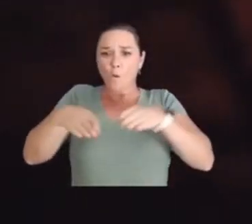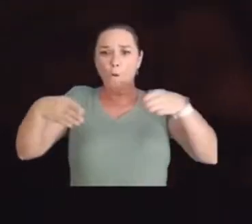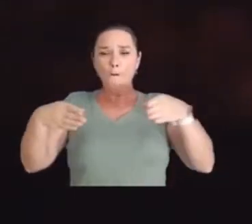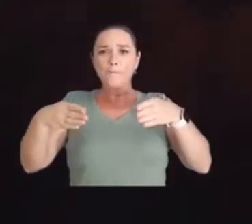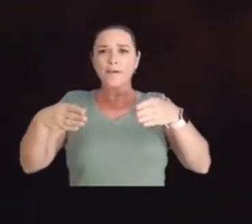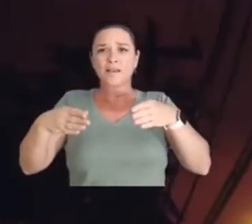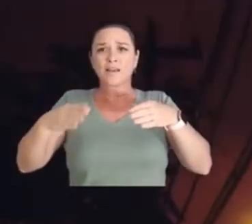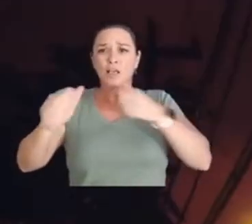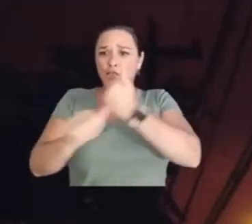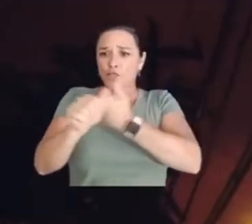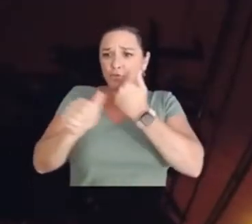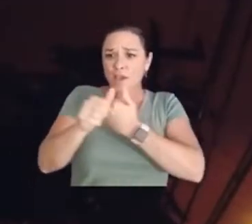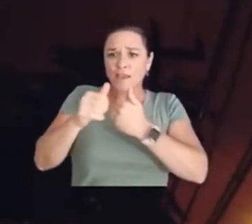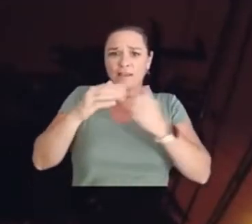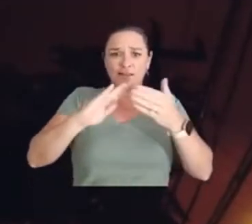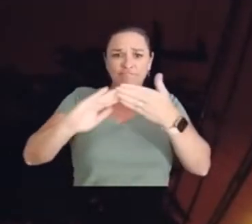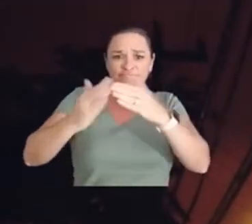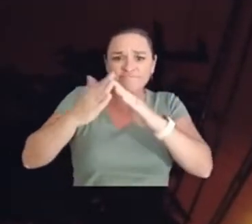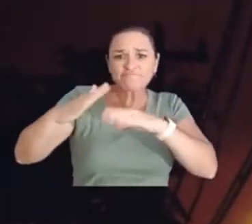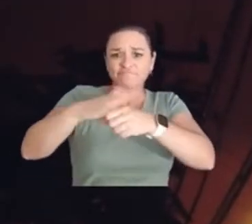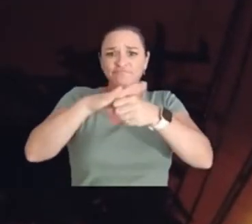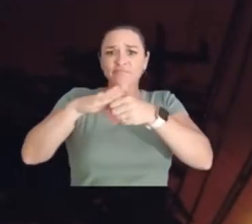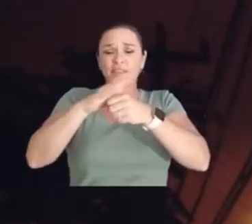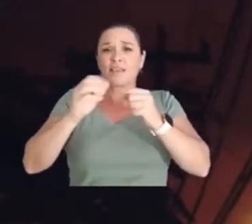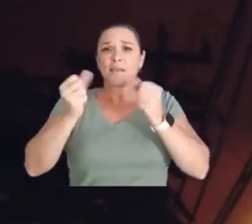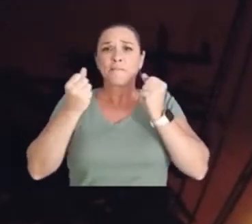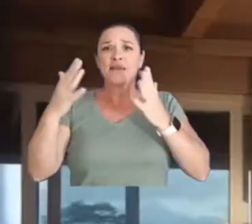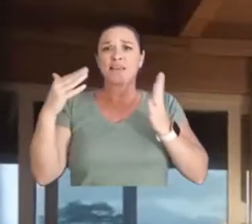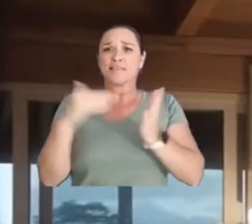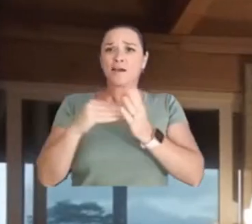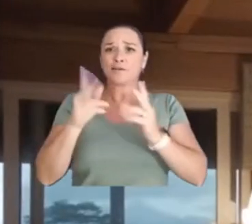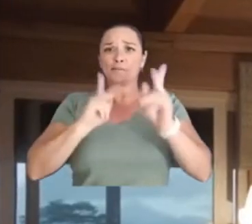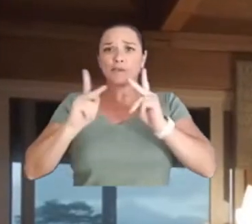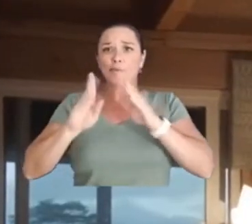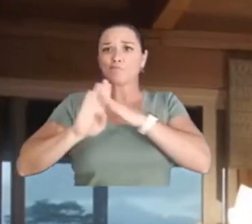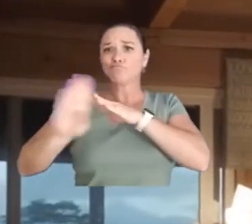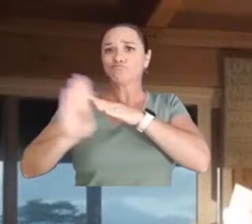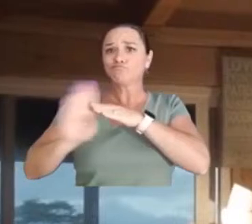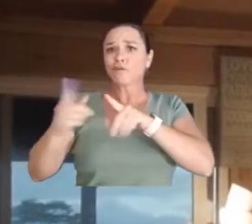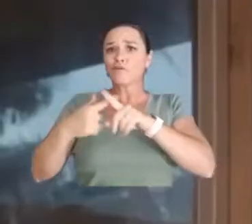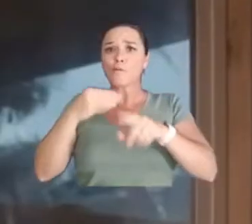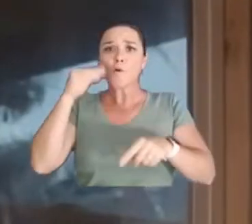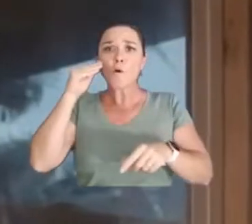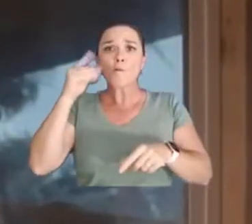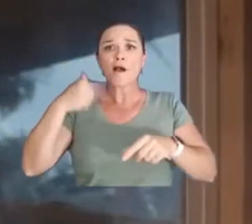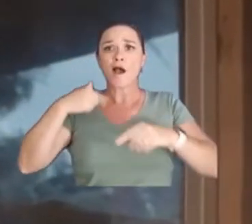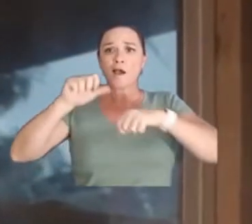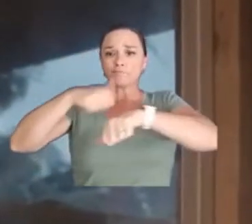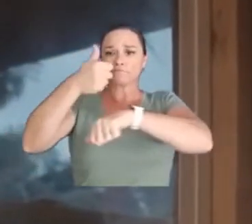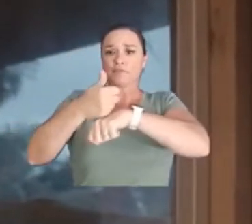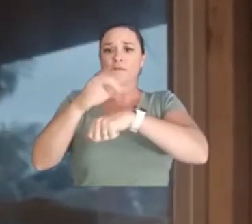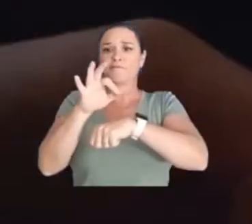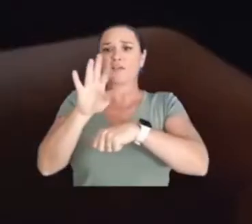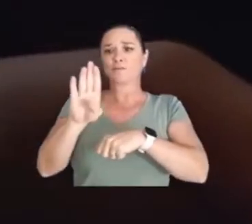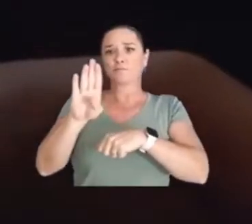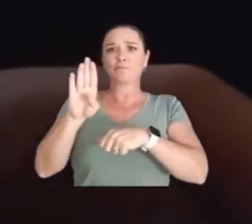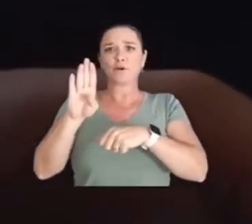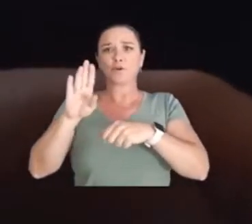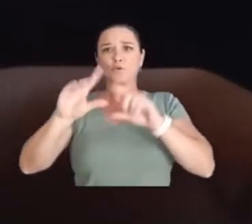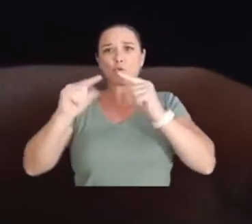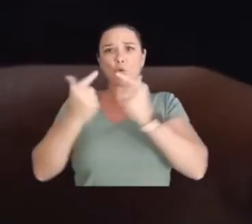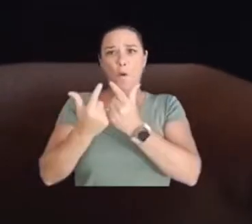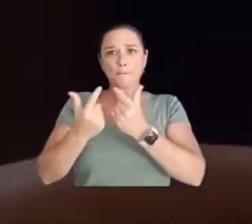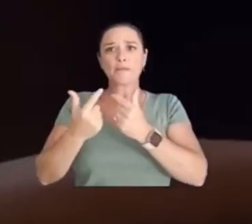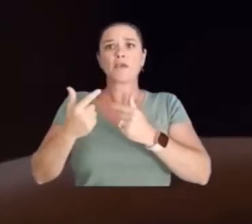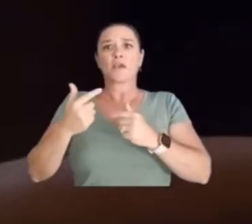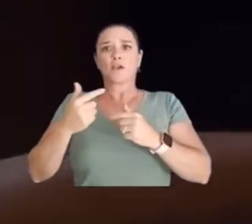neighborhood. Thousands of people were evacuated from their homes. I started the Hawaii Tracker Facebook group to help people understand what's going on and